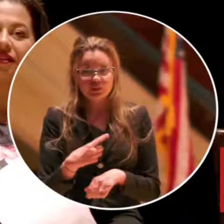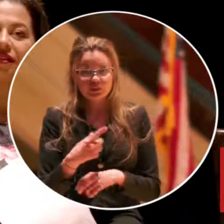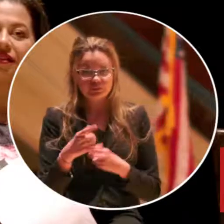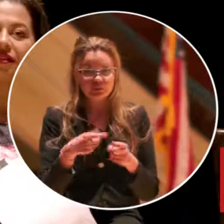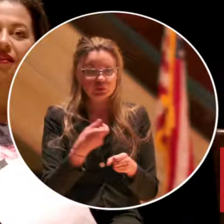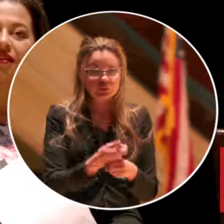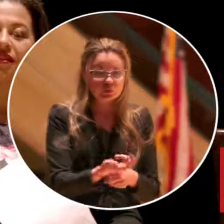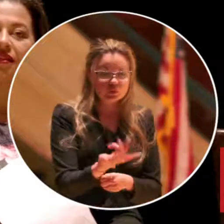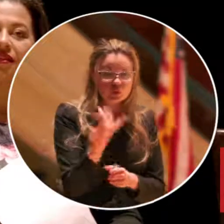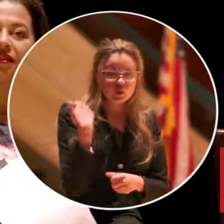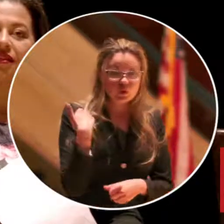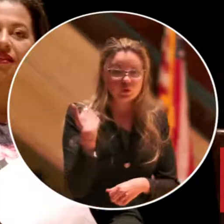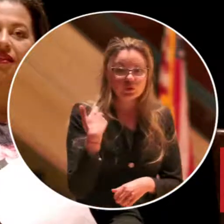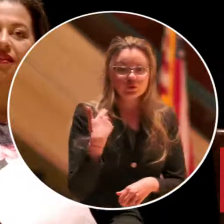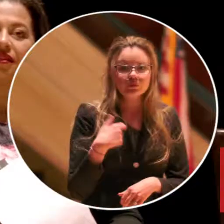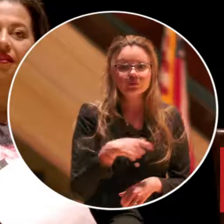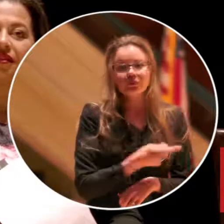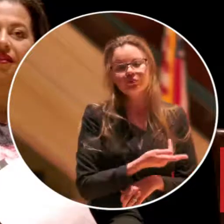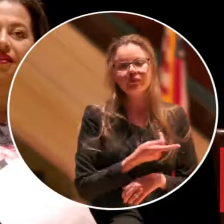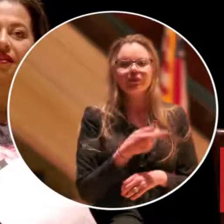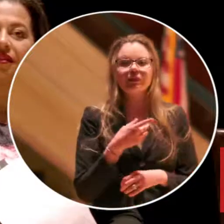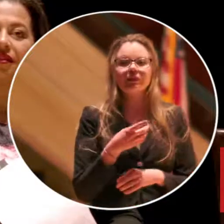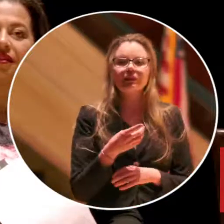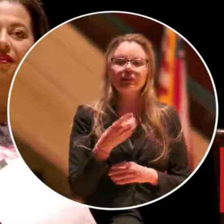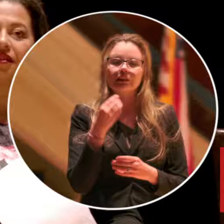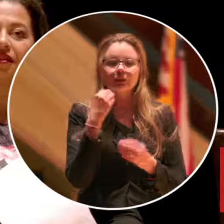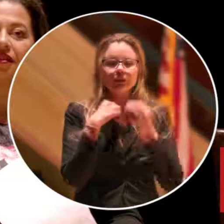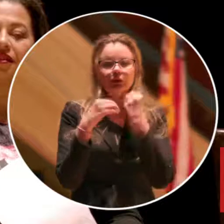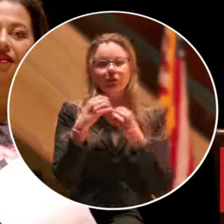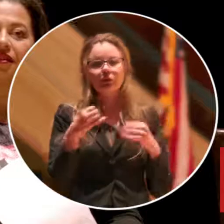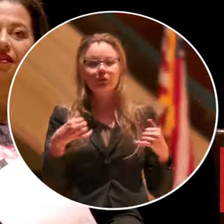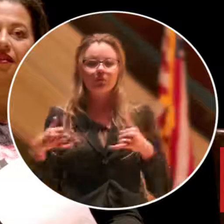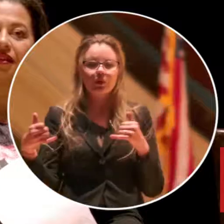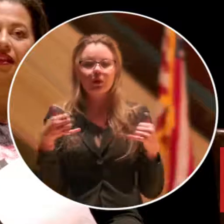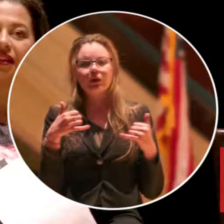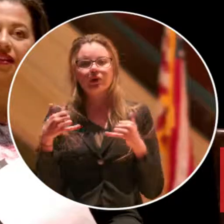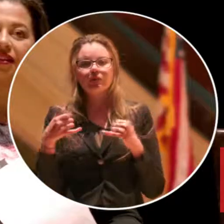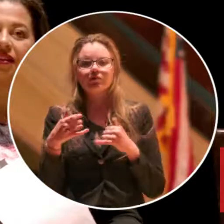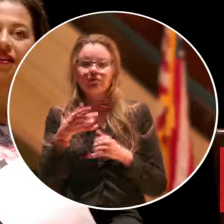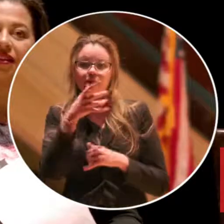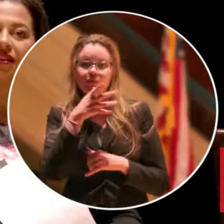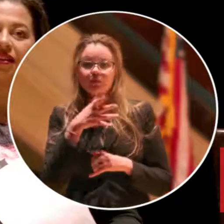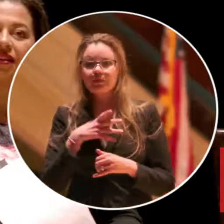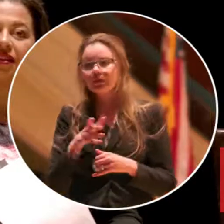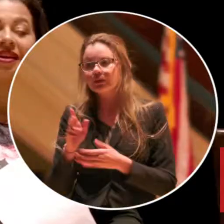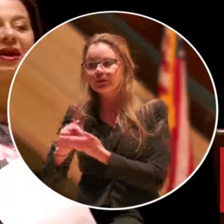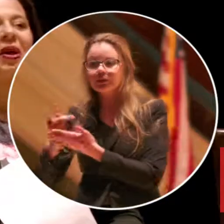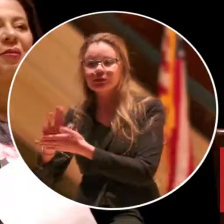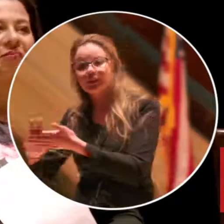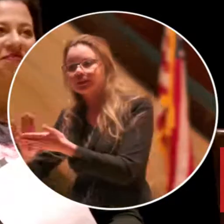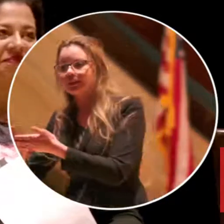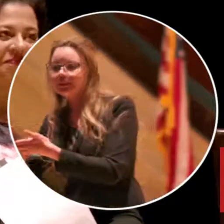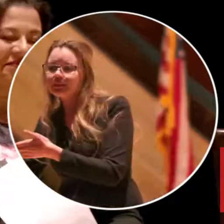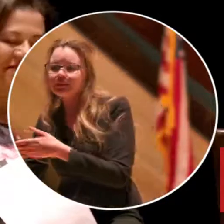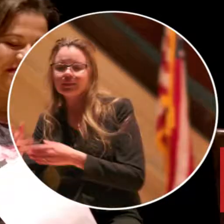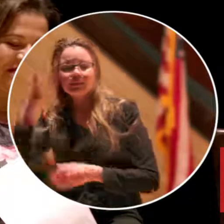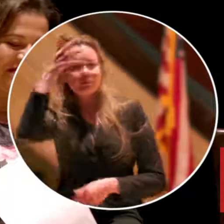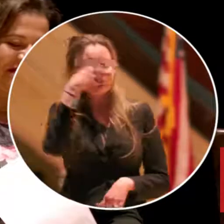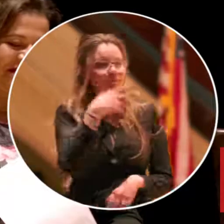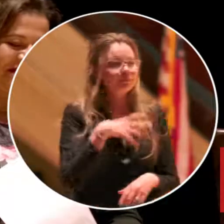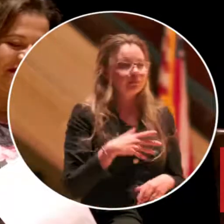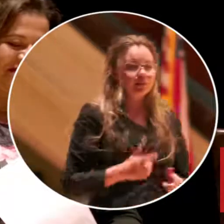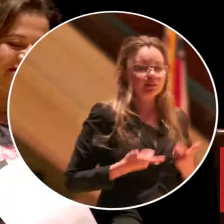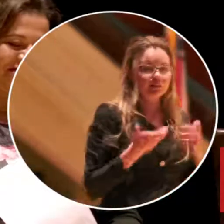my mother began, we were having a dinner party here at the house. After we ate, the women were all in the kitchen cleaning up, while the men were out in the living